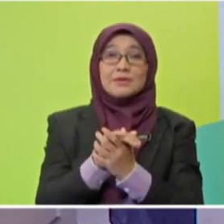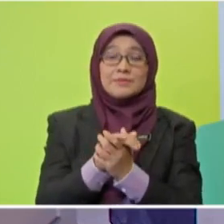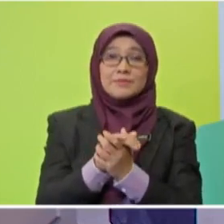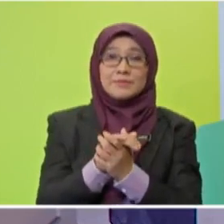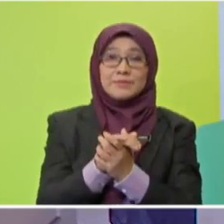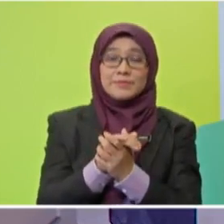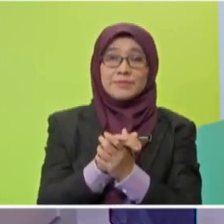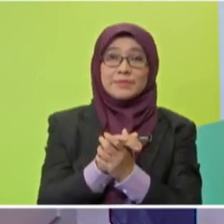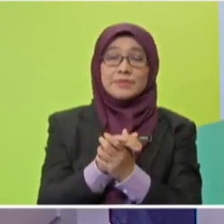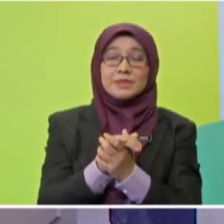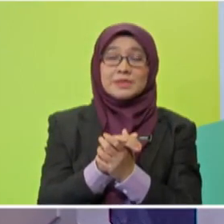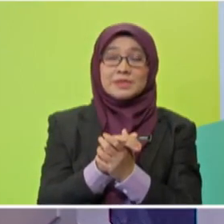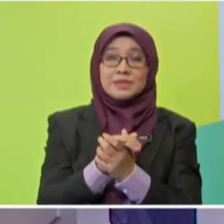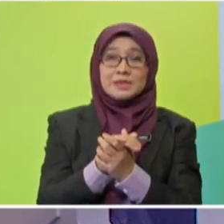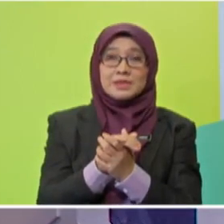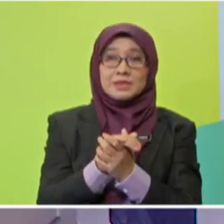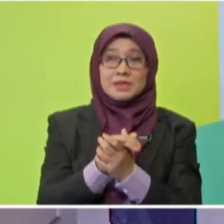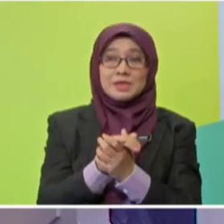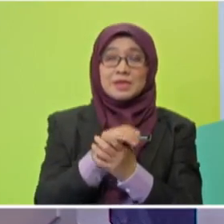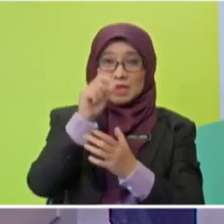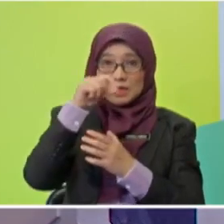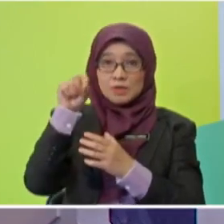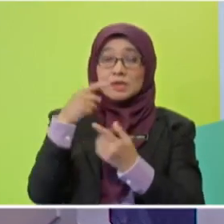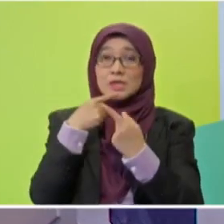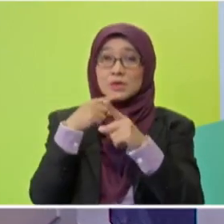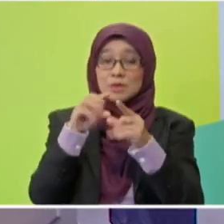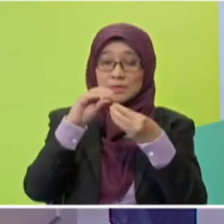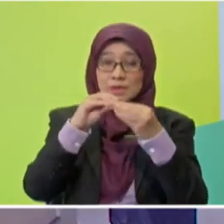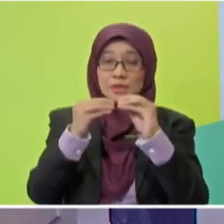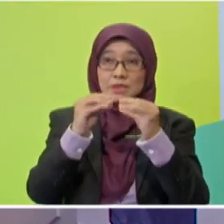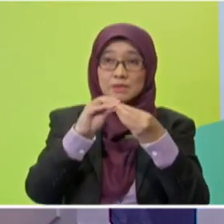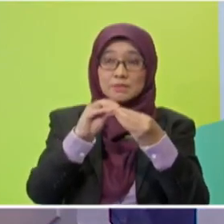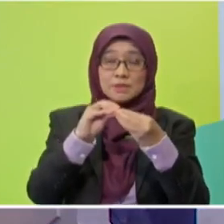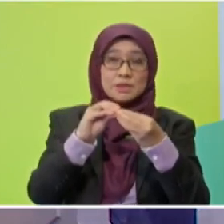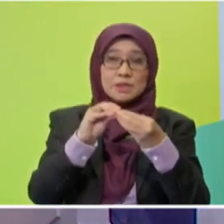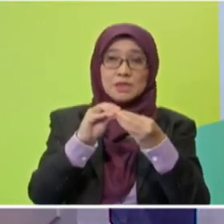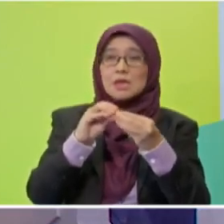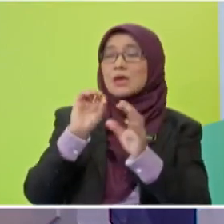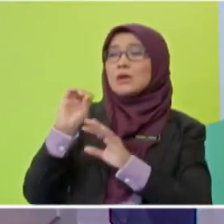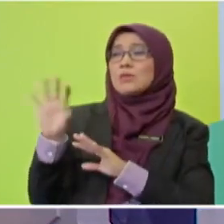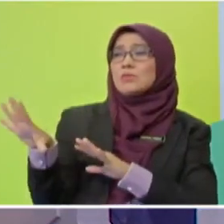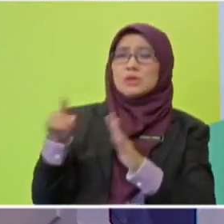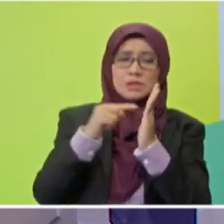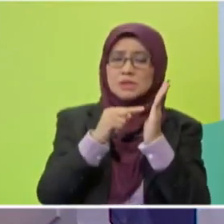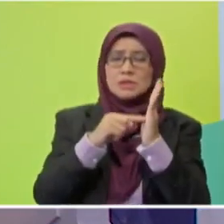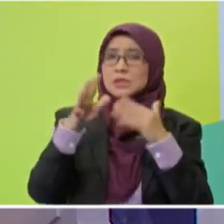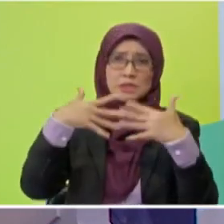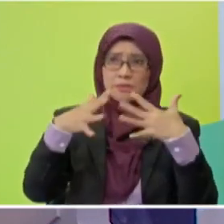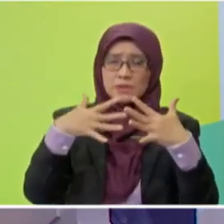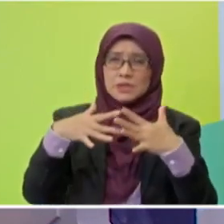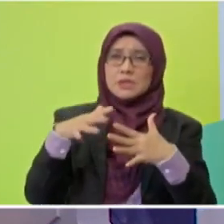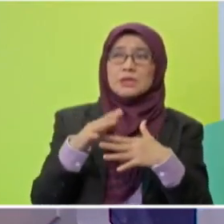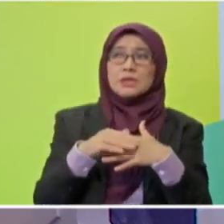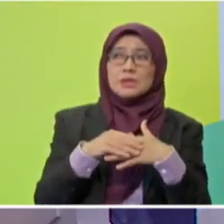the numbers. Okay, you write down. Okay, you ignore the decimal point there. Okay, who can help